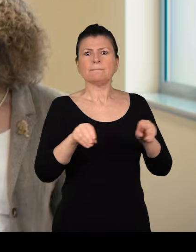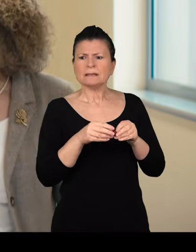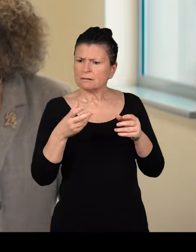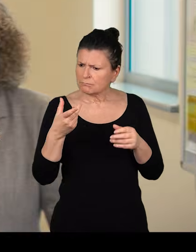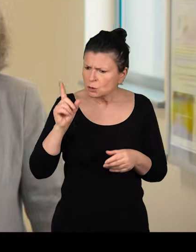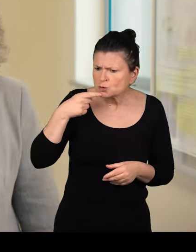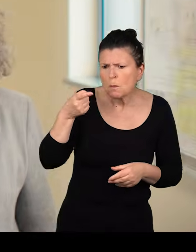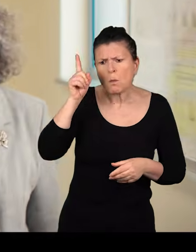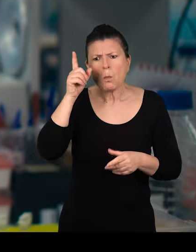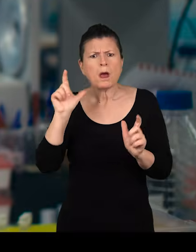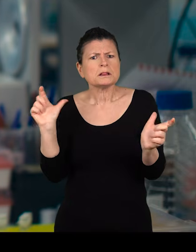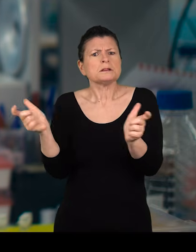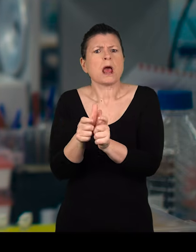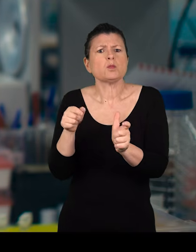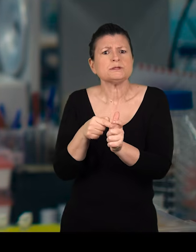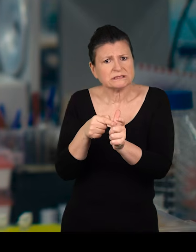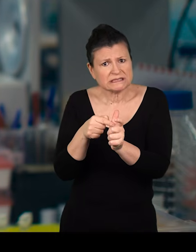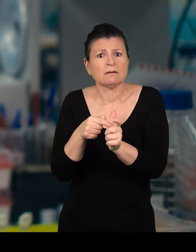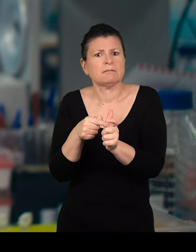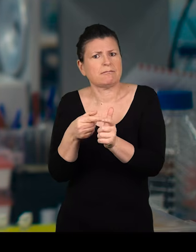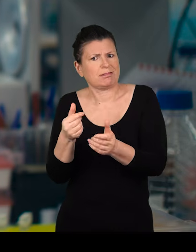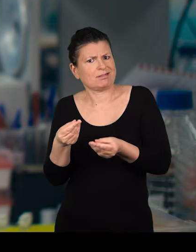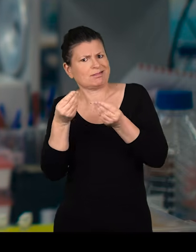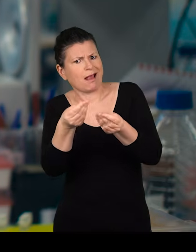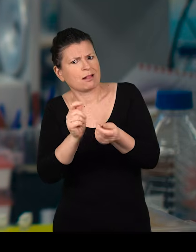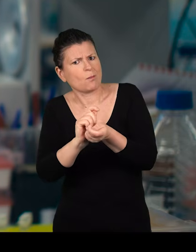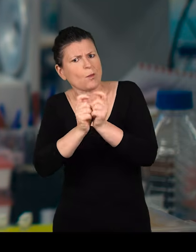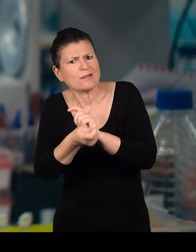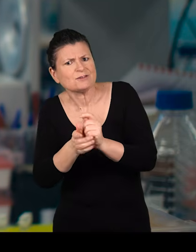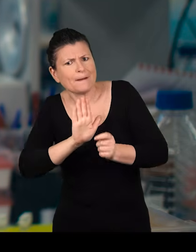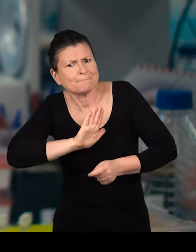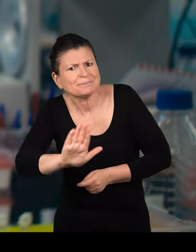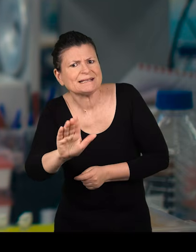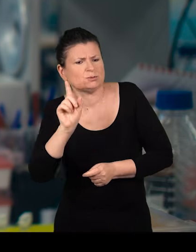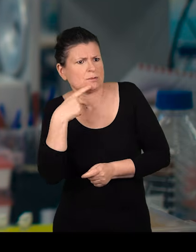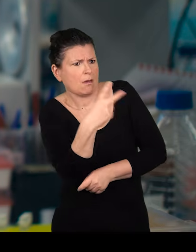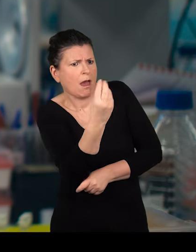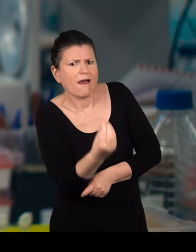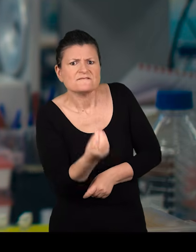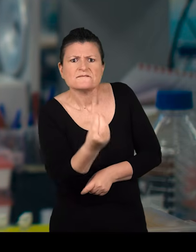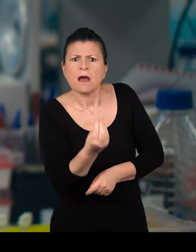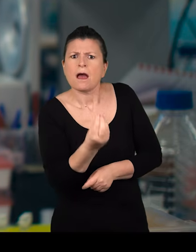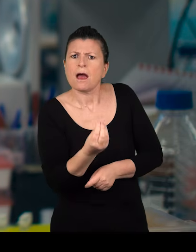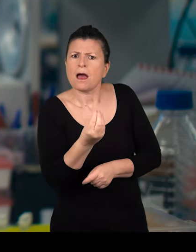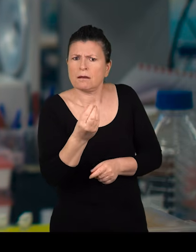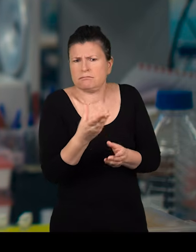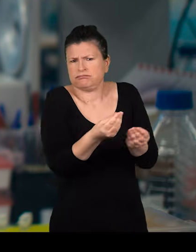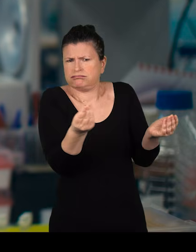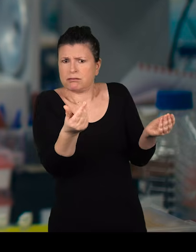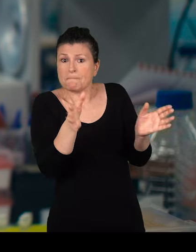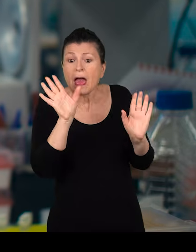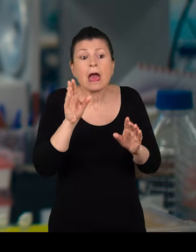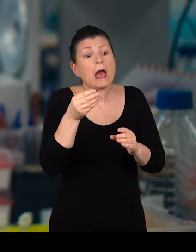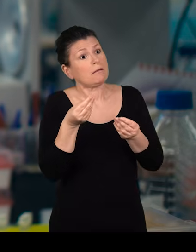For the families, even just having that diagnosis, to know that it's a mutation in a specific gene that is causing their child's